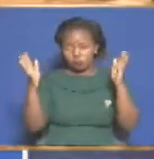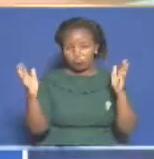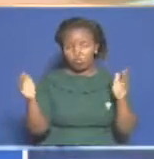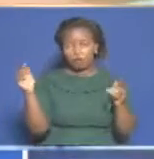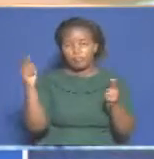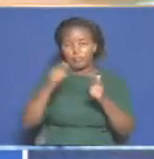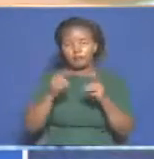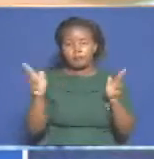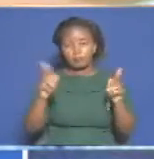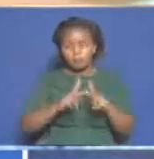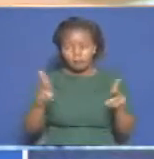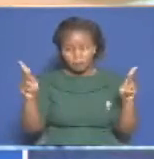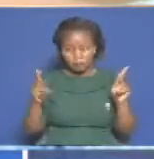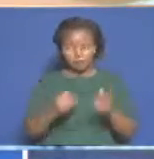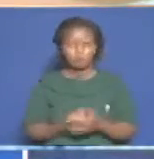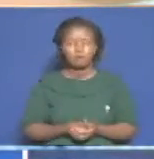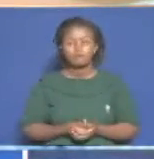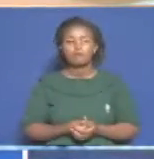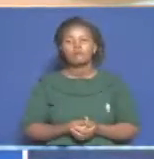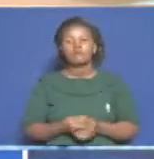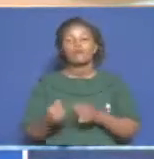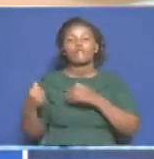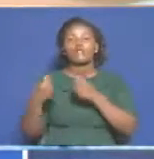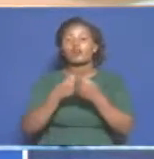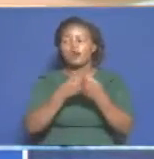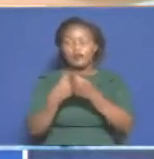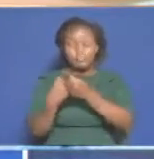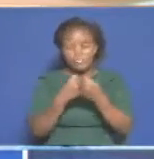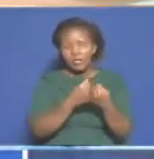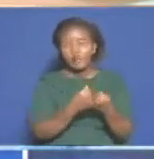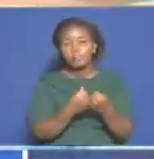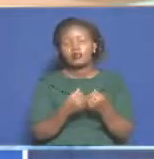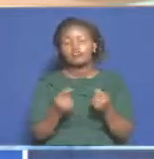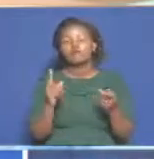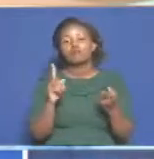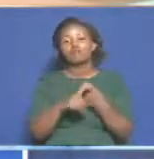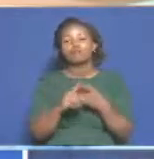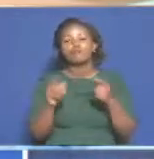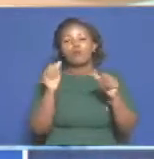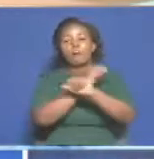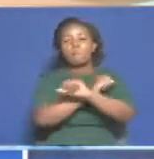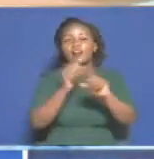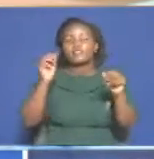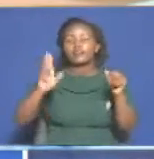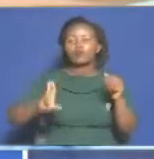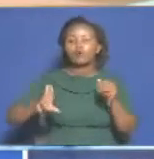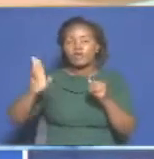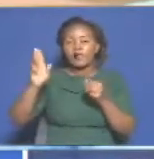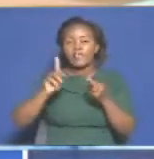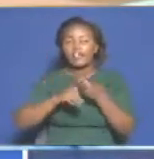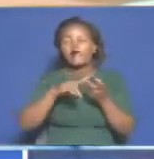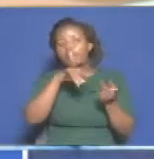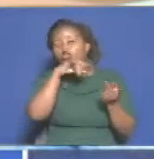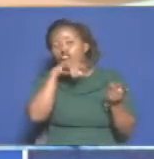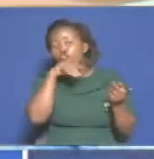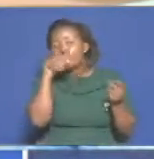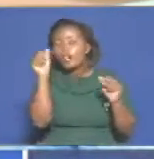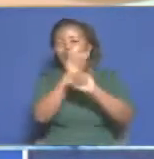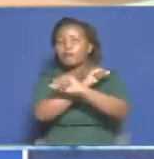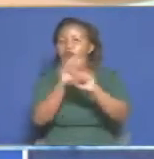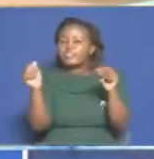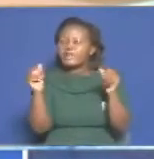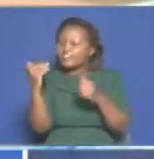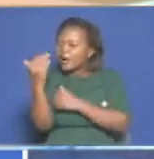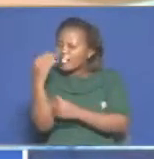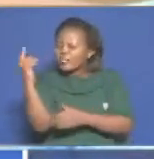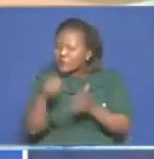Accord. But the challenge President Uhuru Kenyatta and President Museveni gave us in 2019 was, why can't we